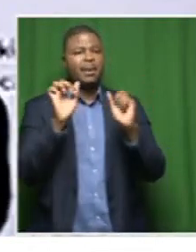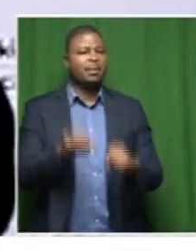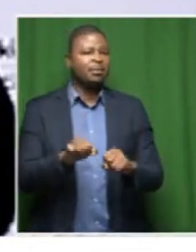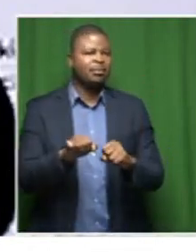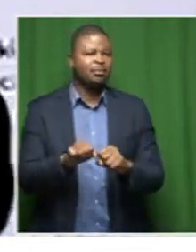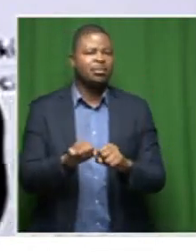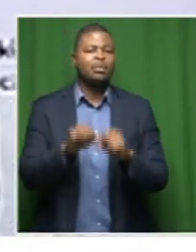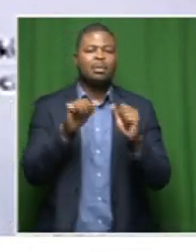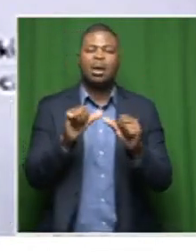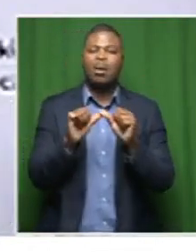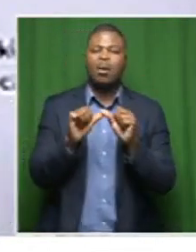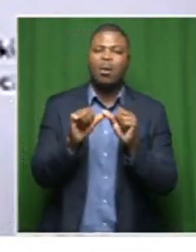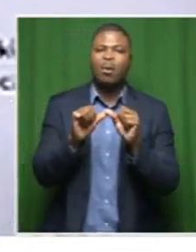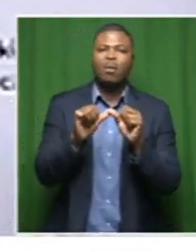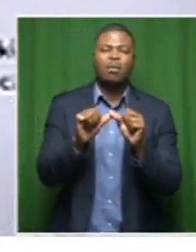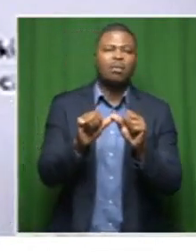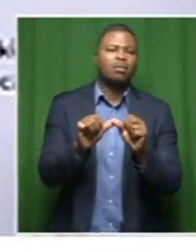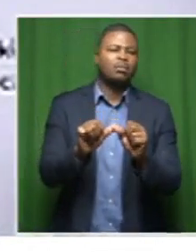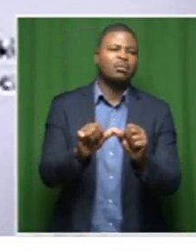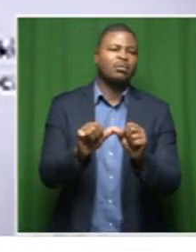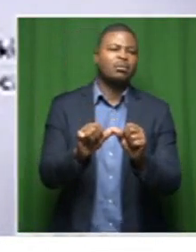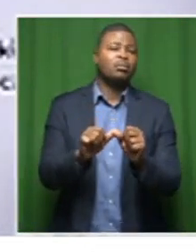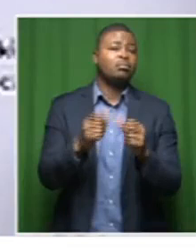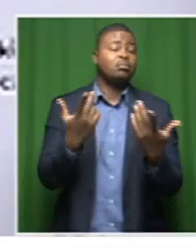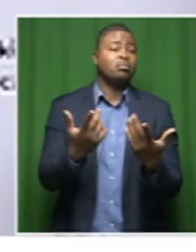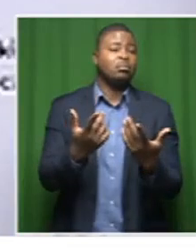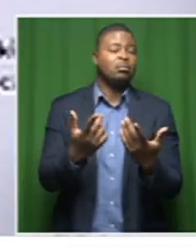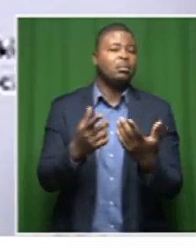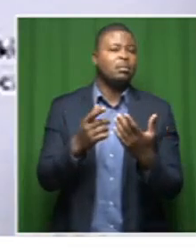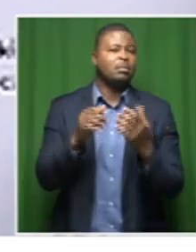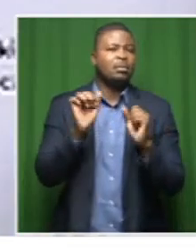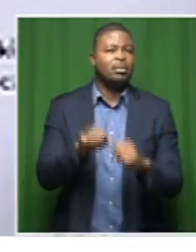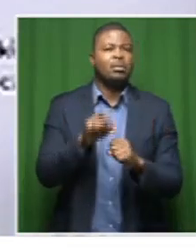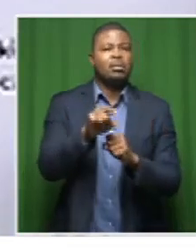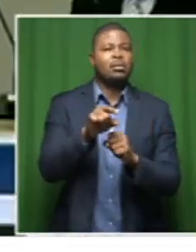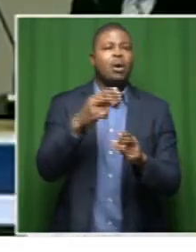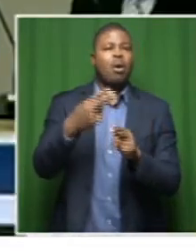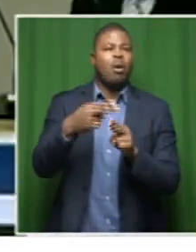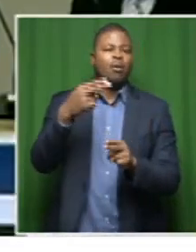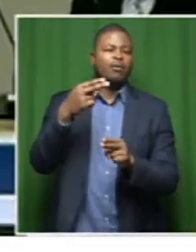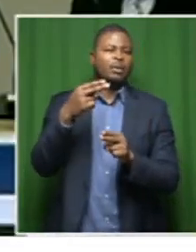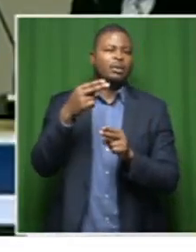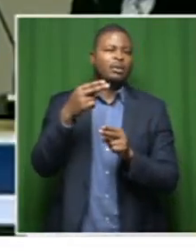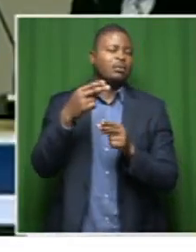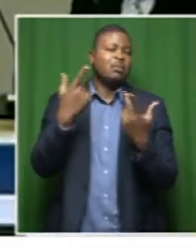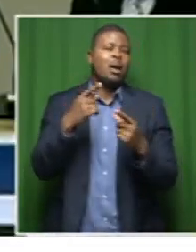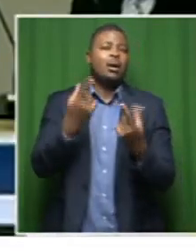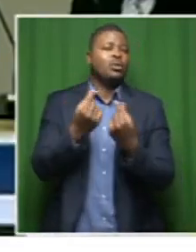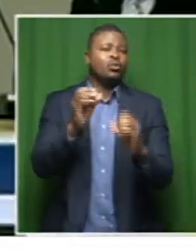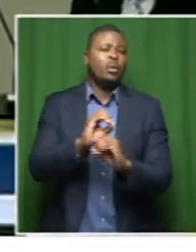as a superintendent of the sports team, which means he was at the official level.